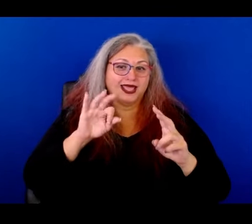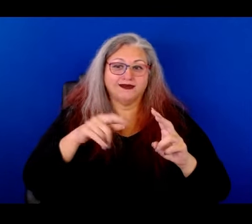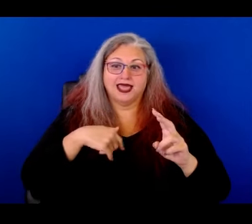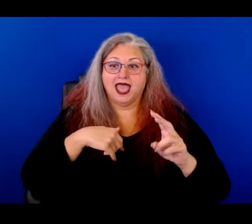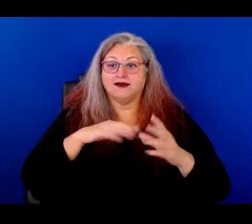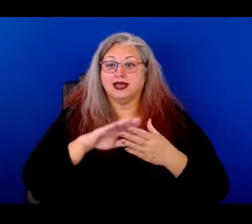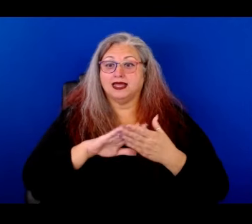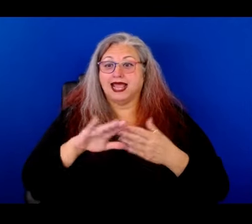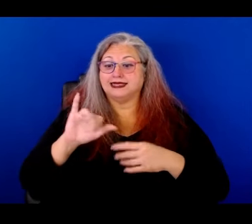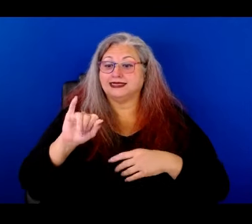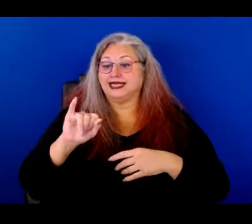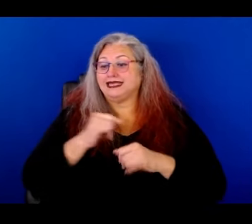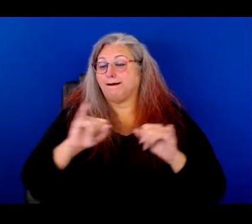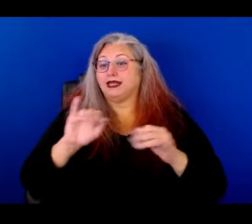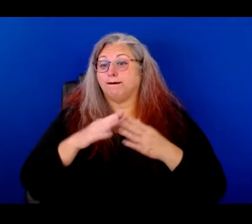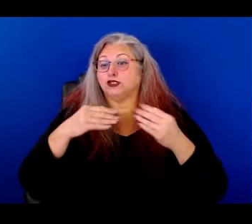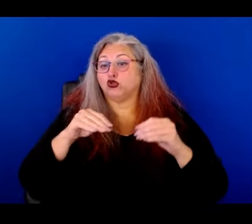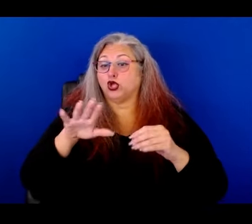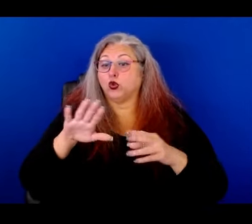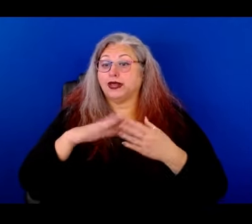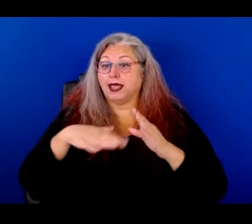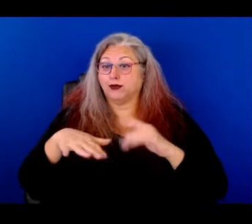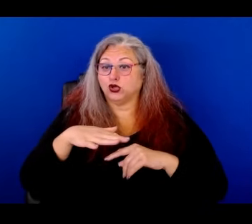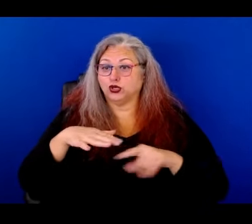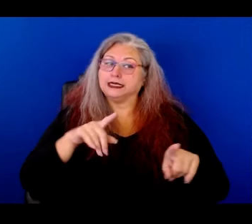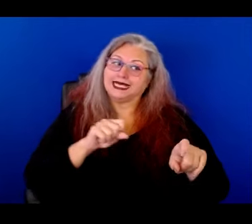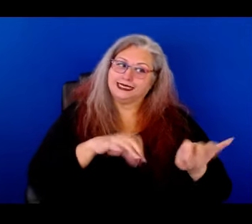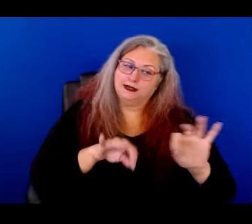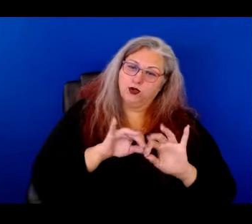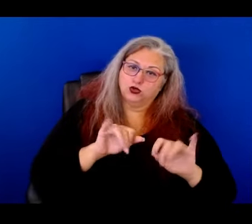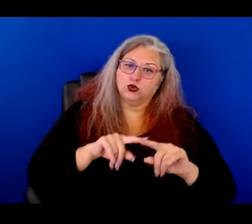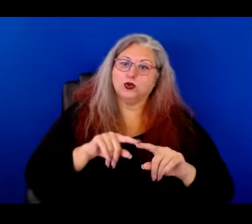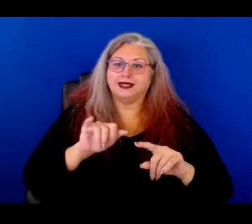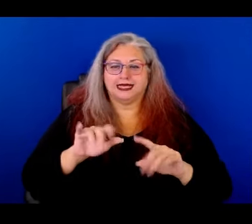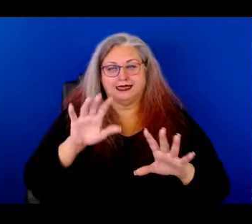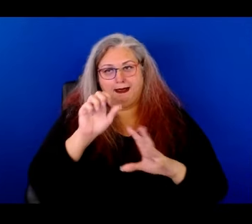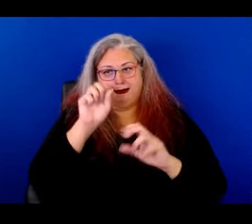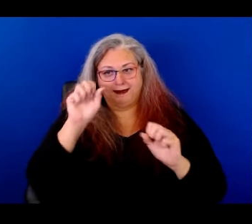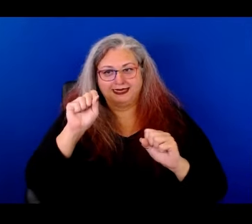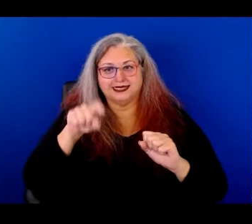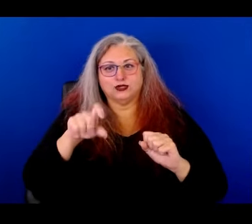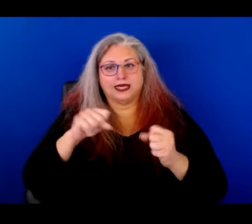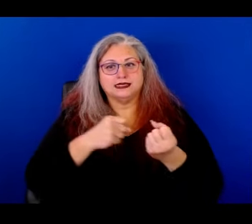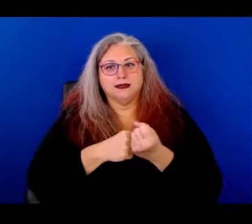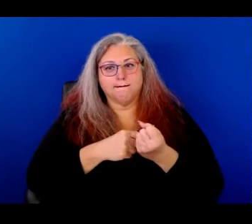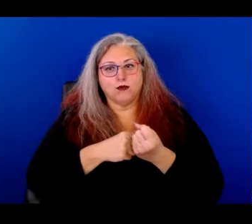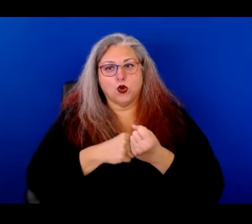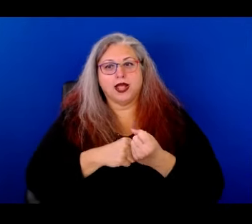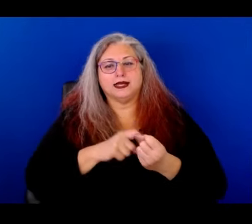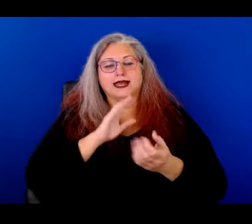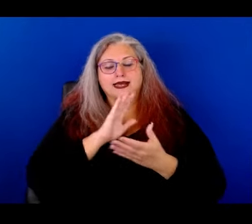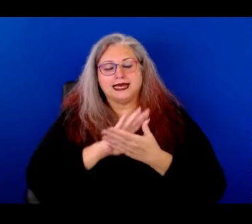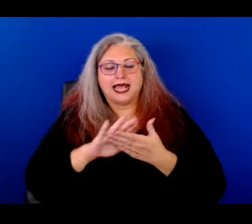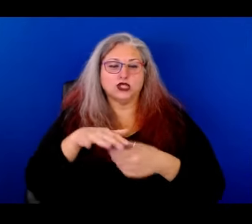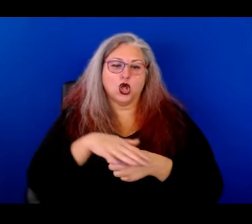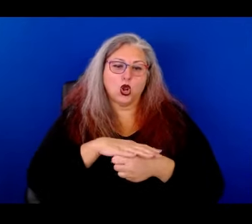indie bookstore in your neighborhood. That's also important, which is amazing, to like support a really nice little